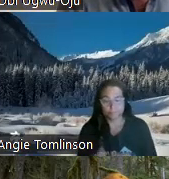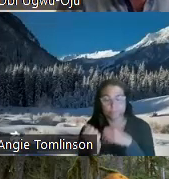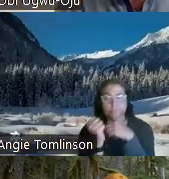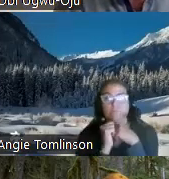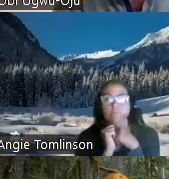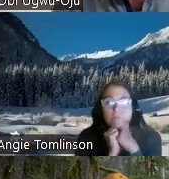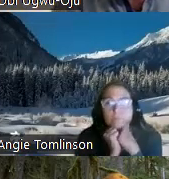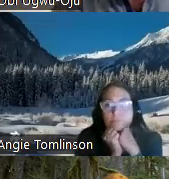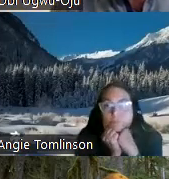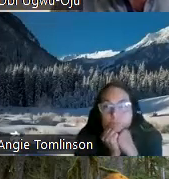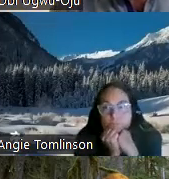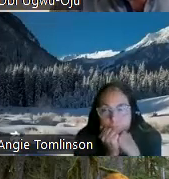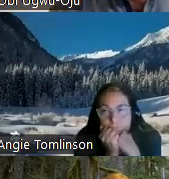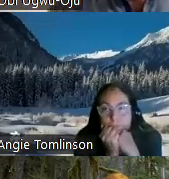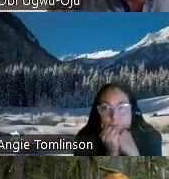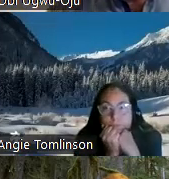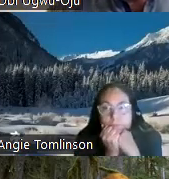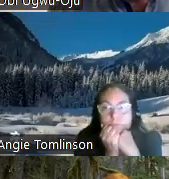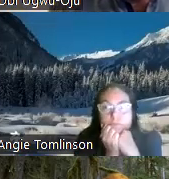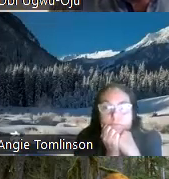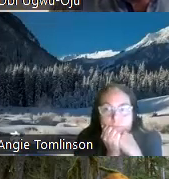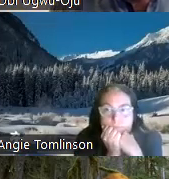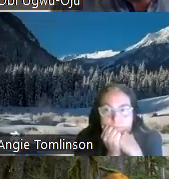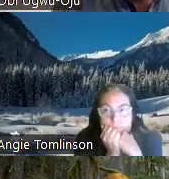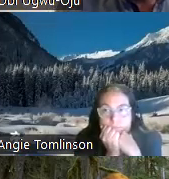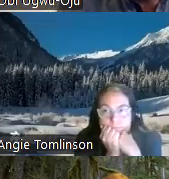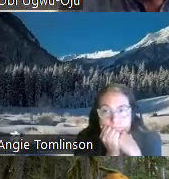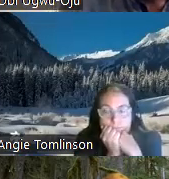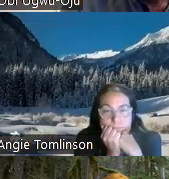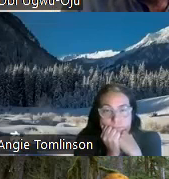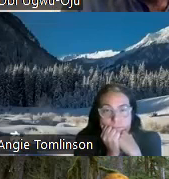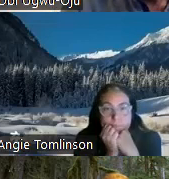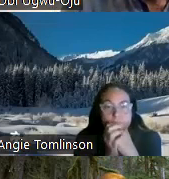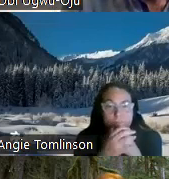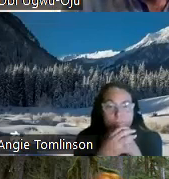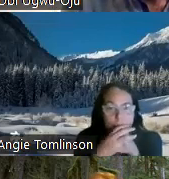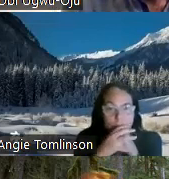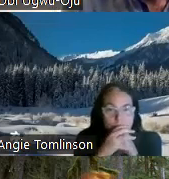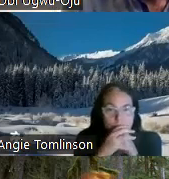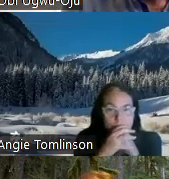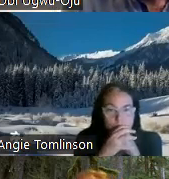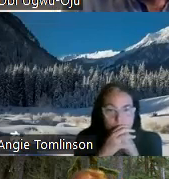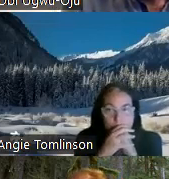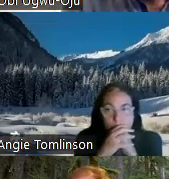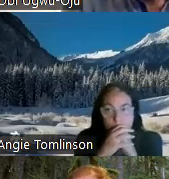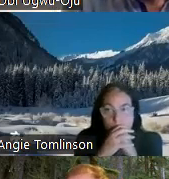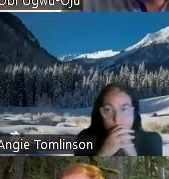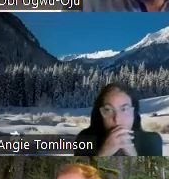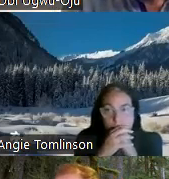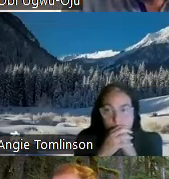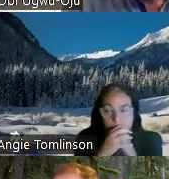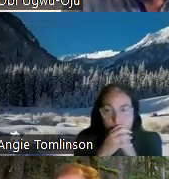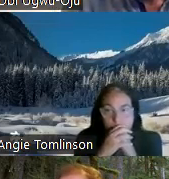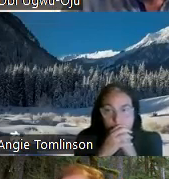comment to the Police Accountability Commission via web form, voicemail, or postal mail.